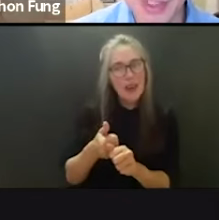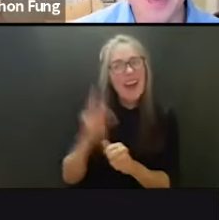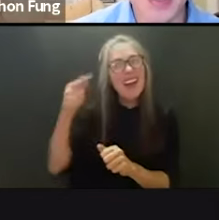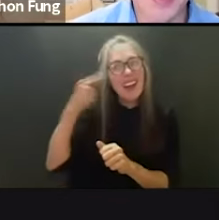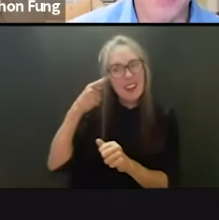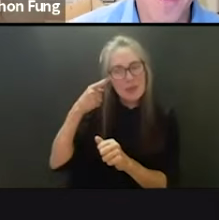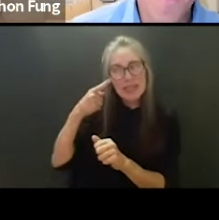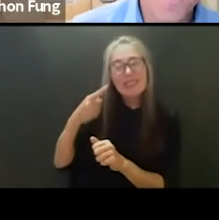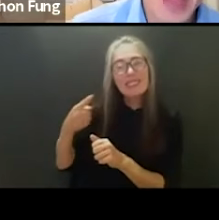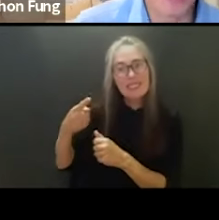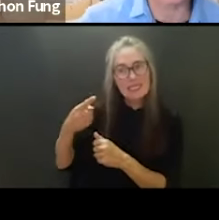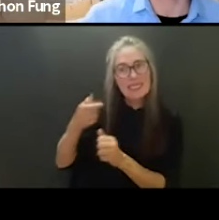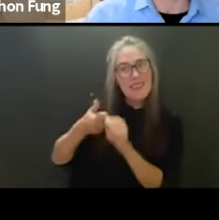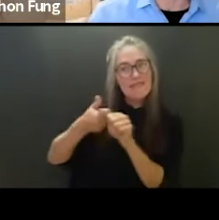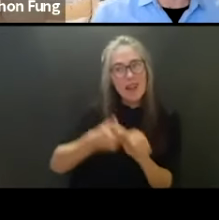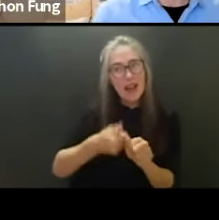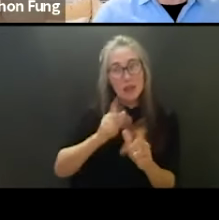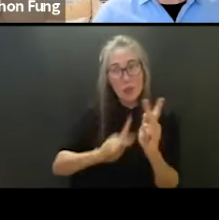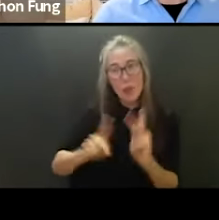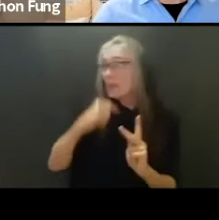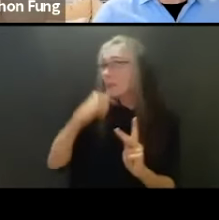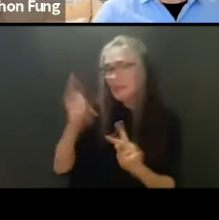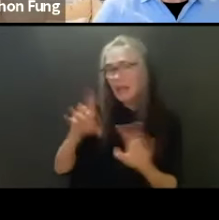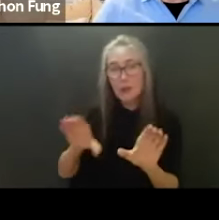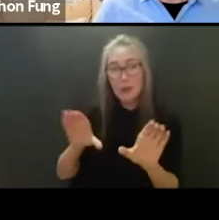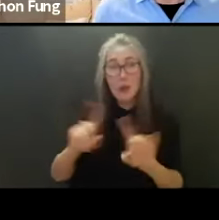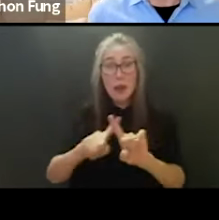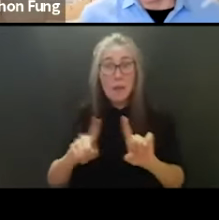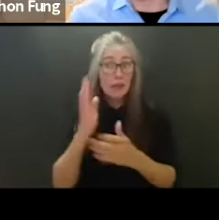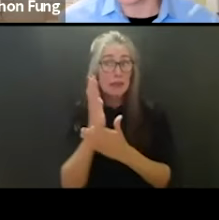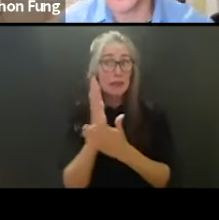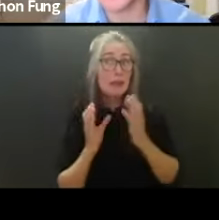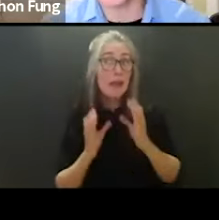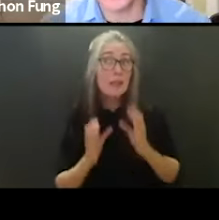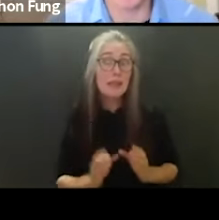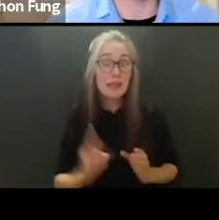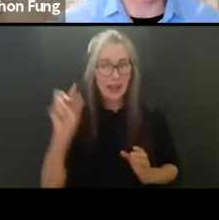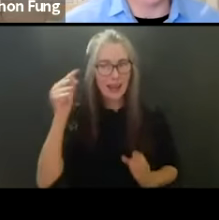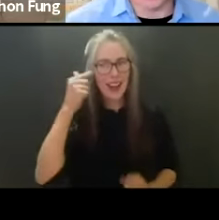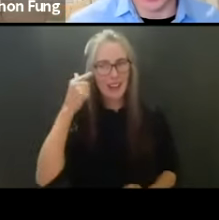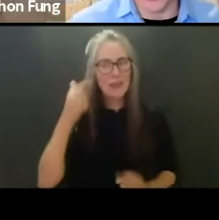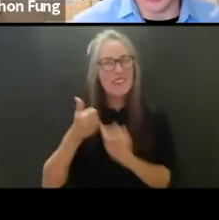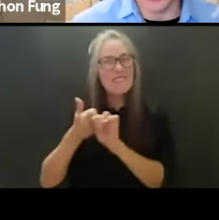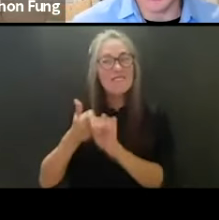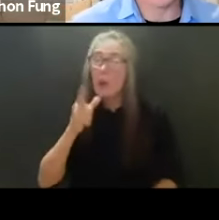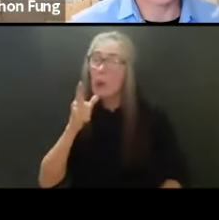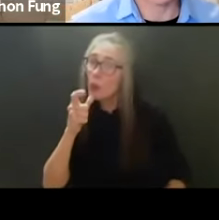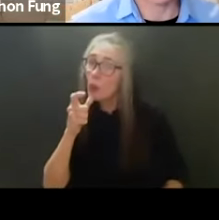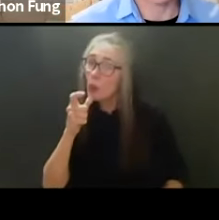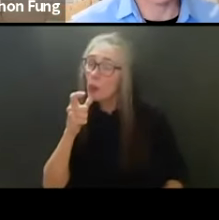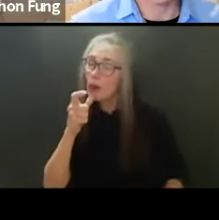of being responsive. However, kind of good news, policy does track some citizens views.